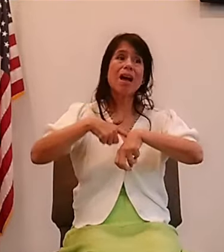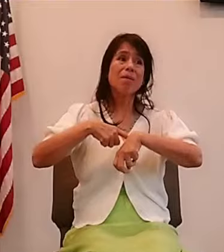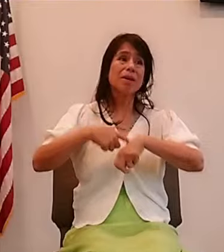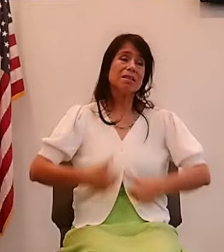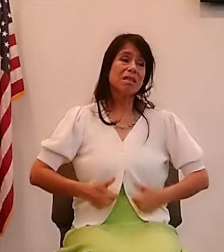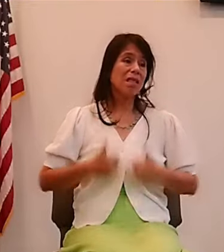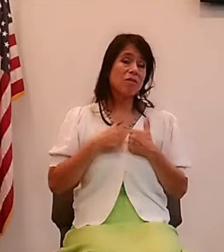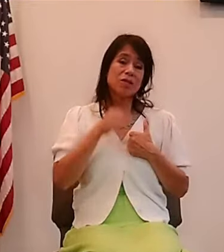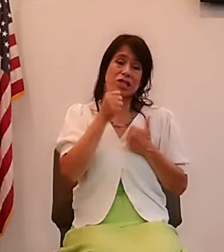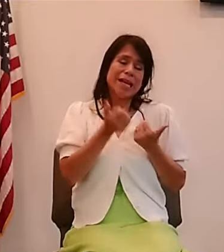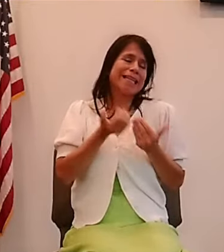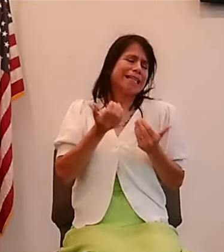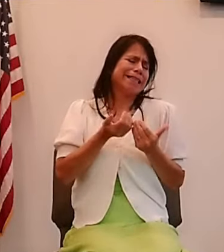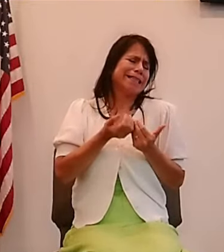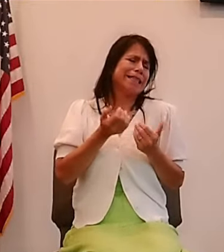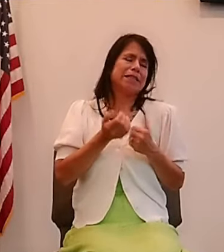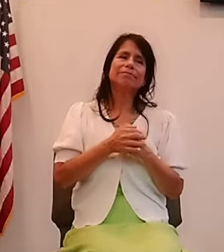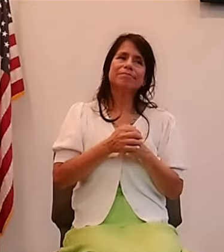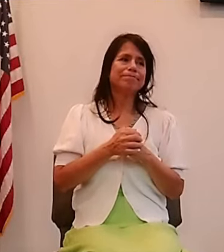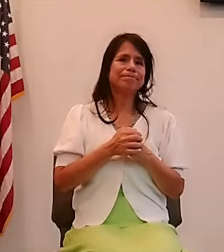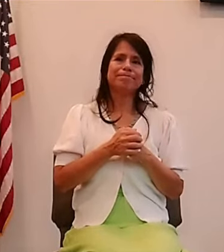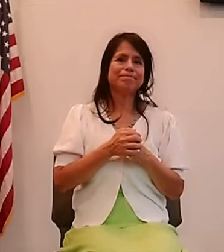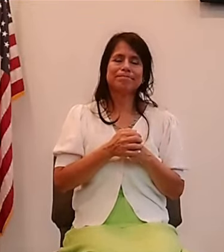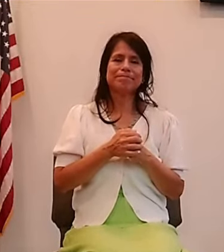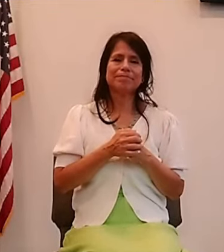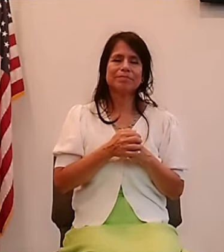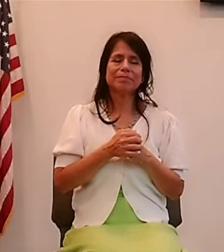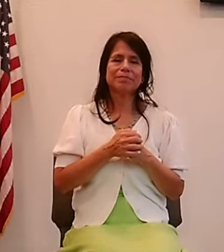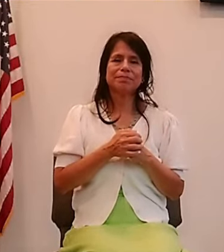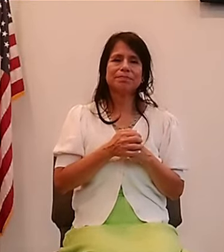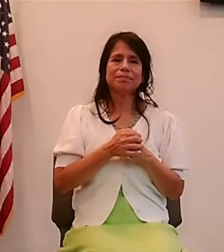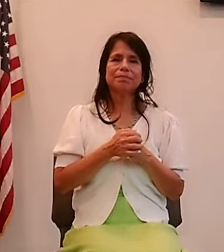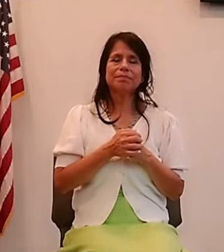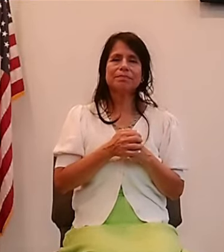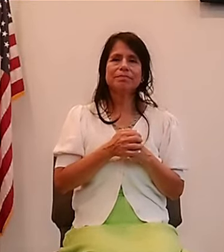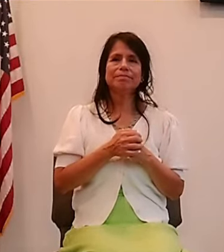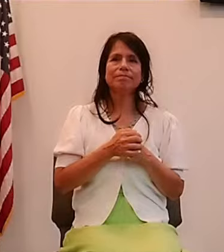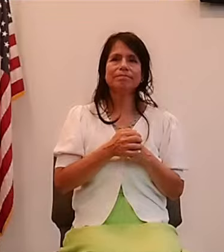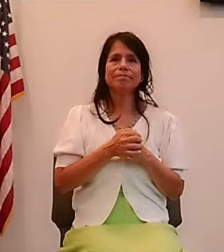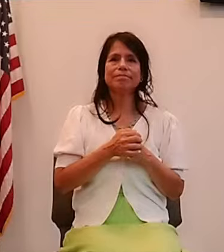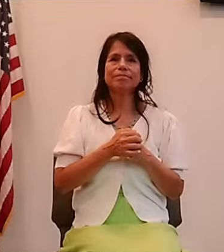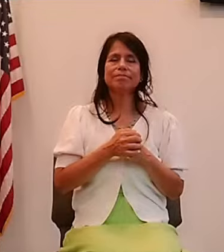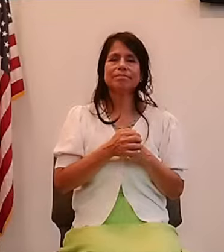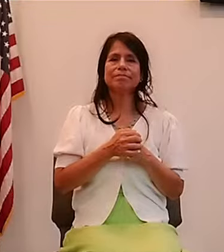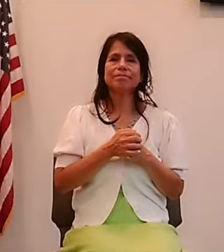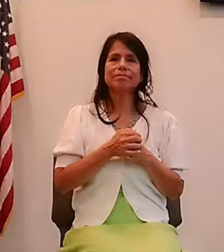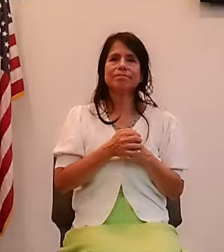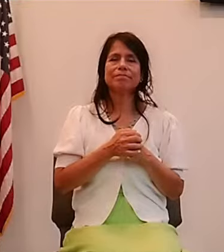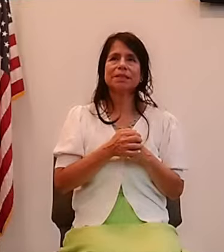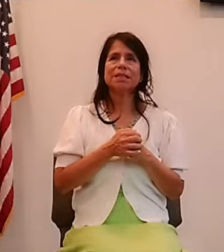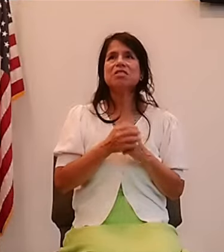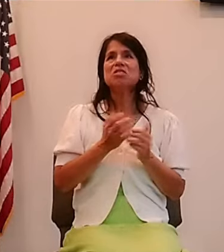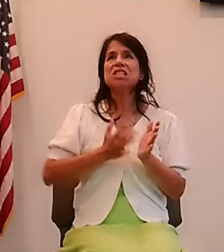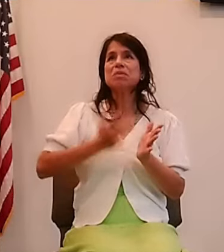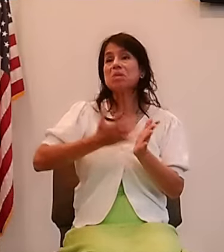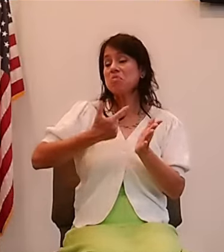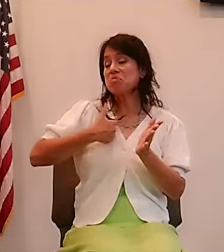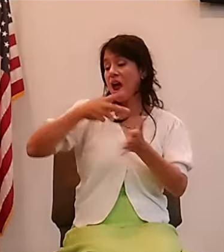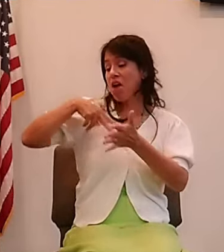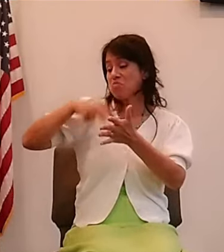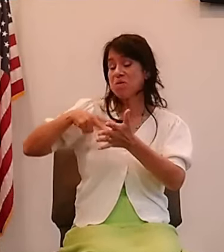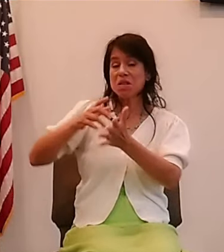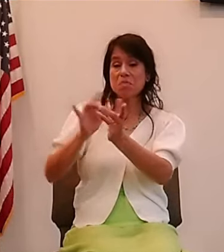reckon. I hate to say that, but I mean, what other conclusion can we come to? I've had times, I read the New Testament, like